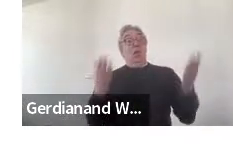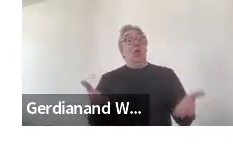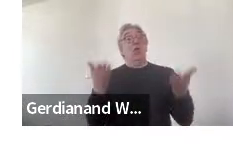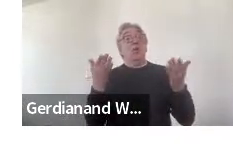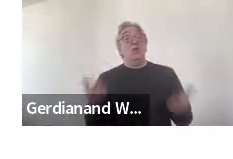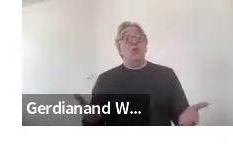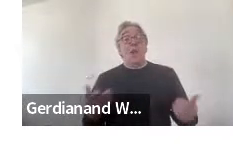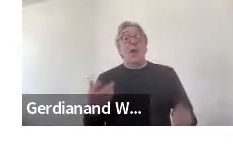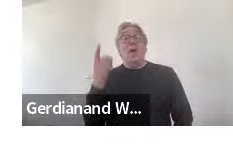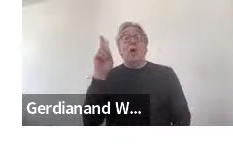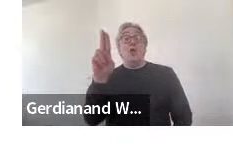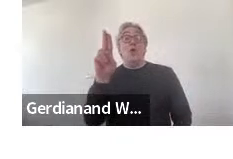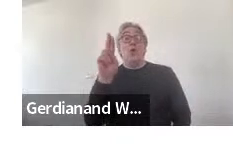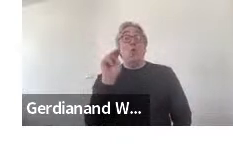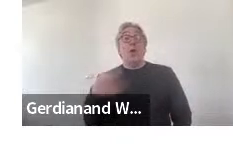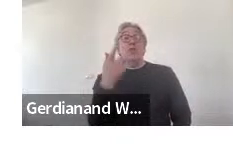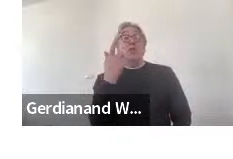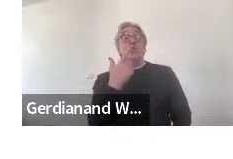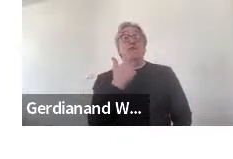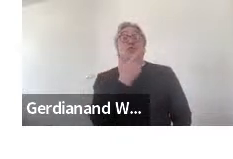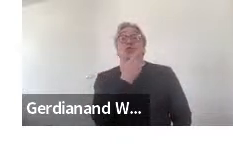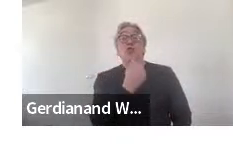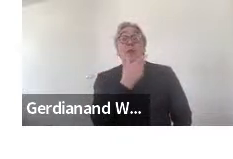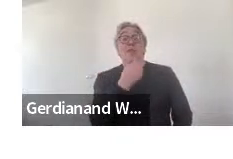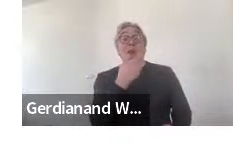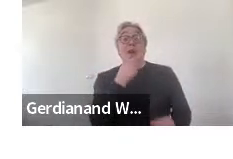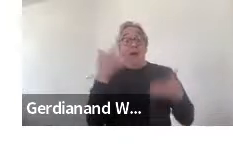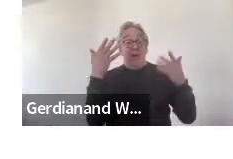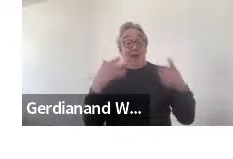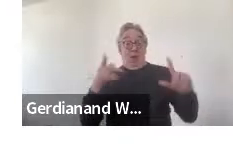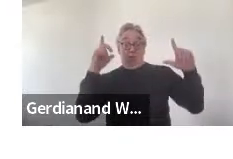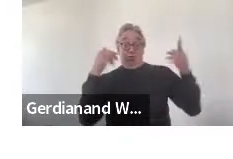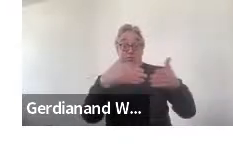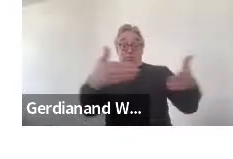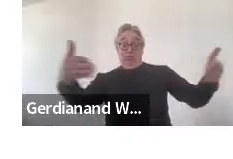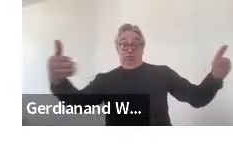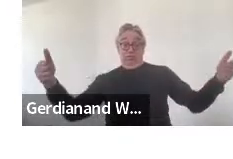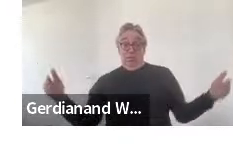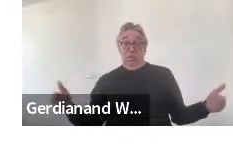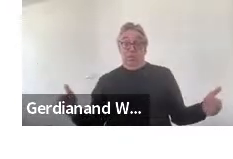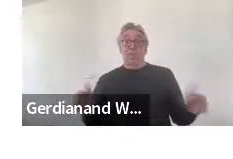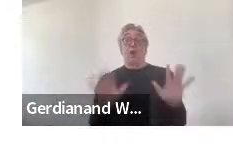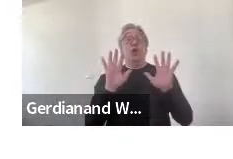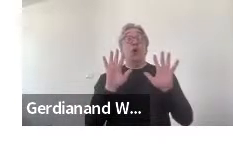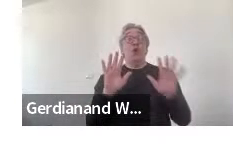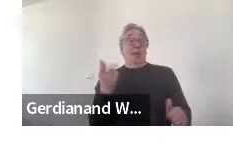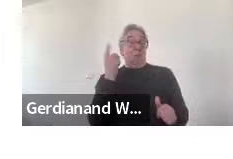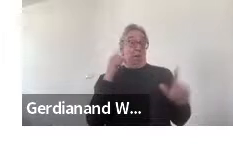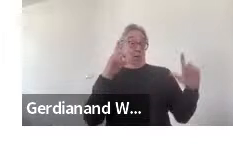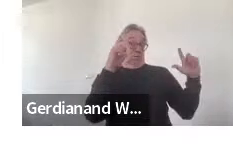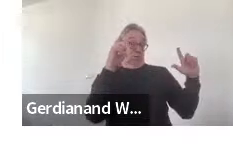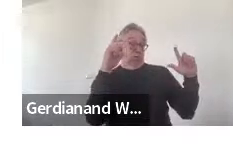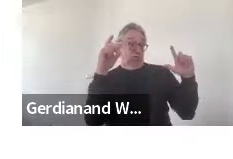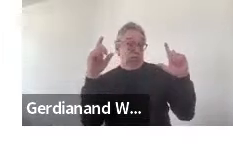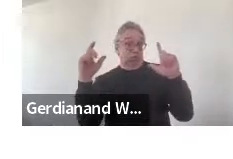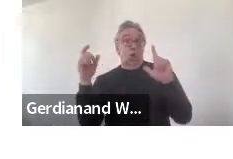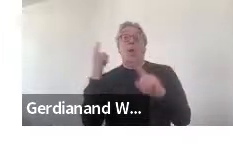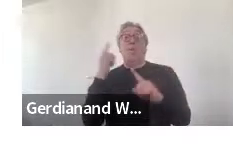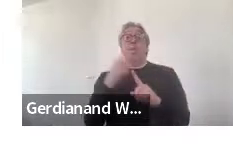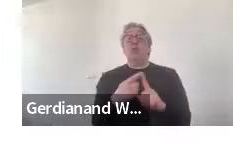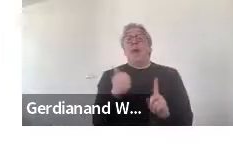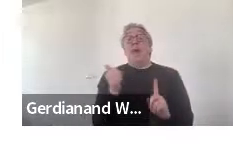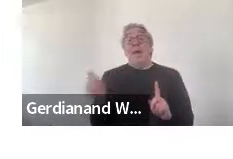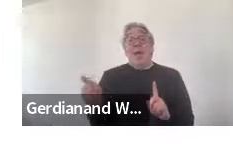Geneva. The exhibition features portraits of the 10 women, along with 2 photographs they